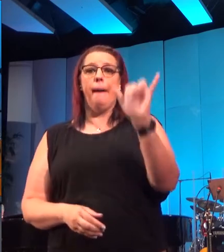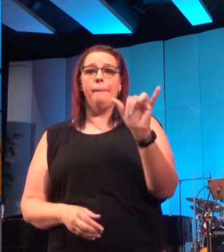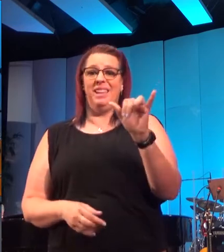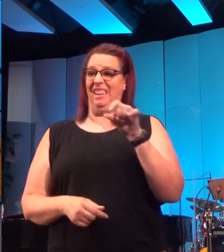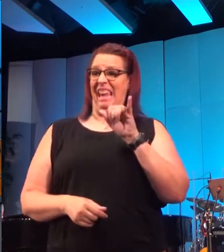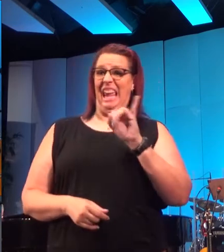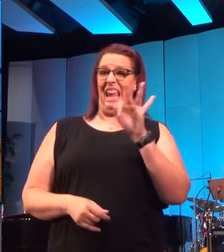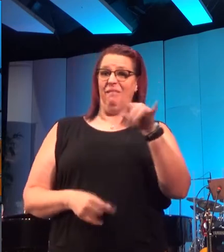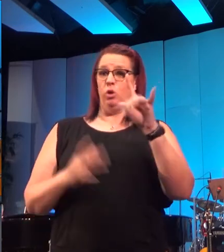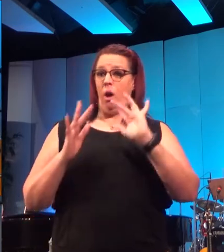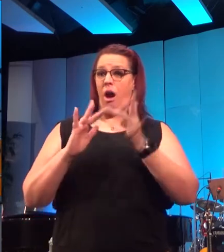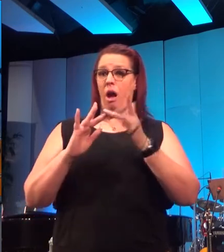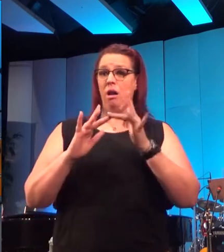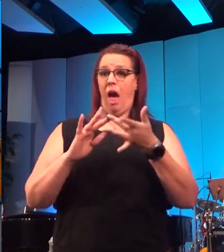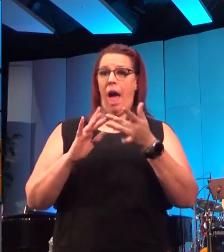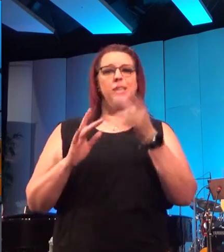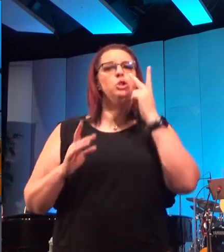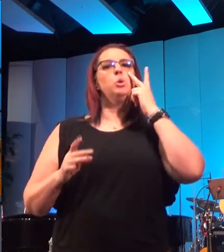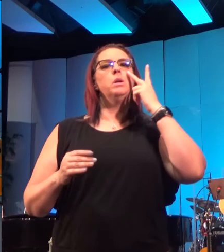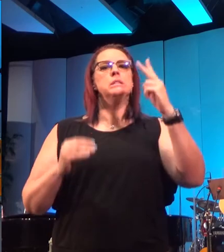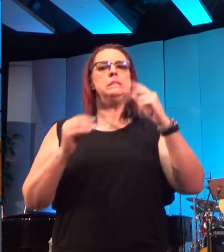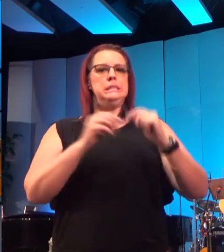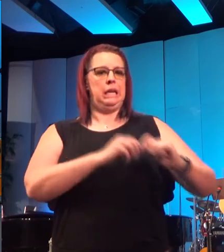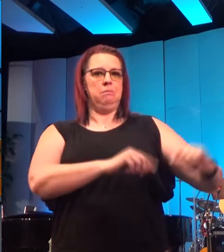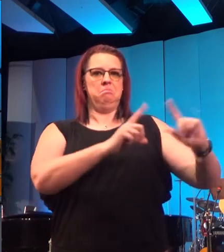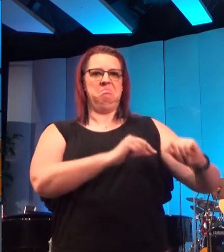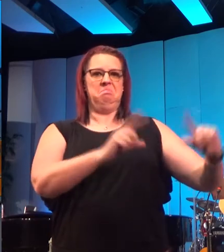coming on the screen. Ways I know not